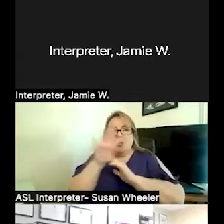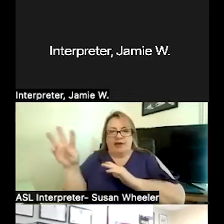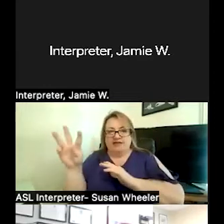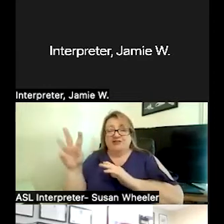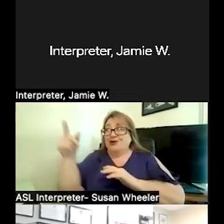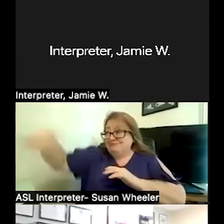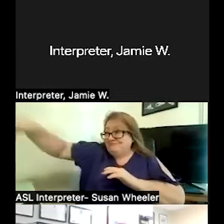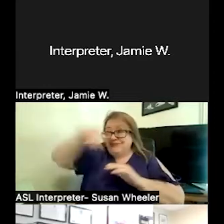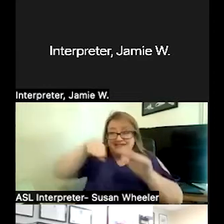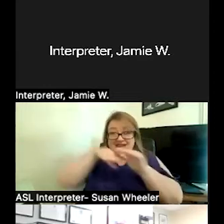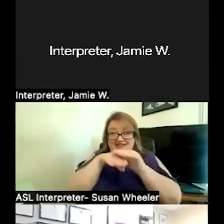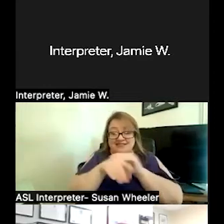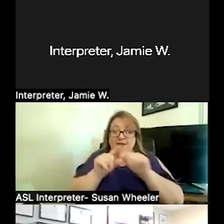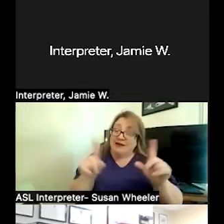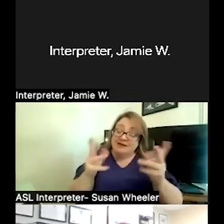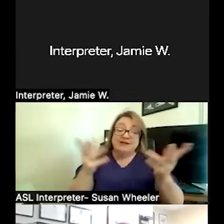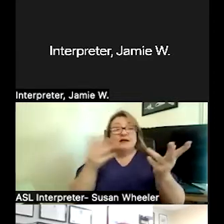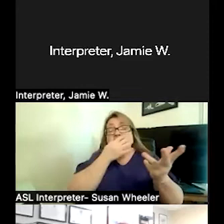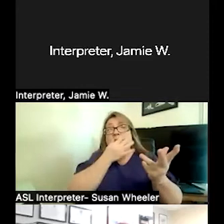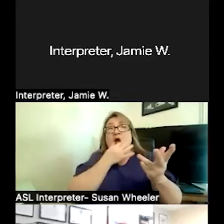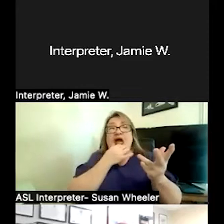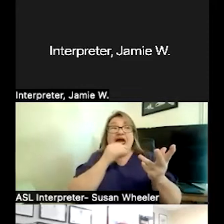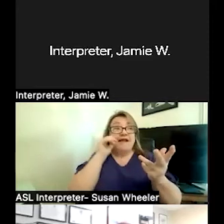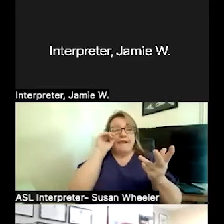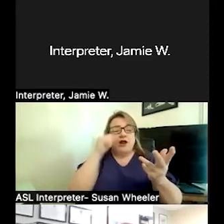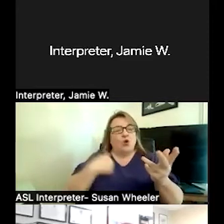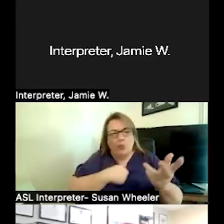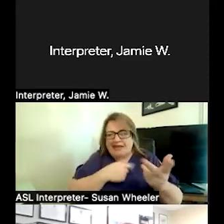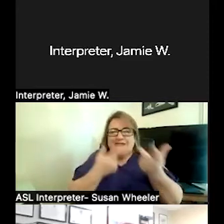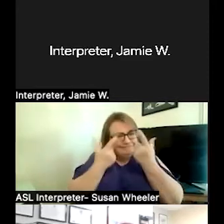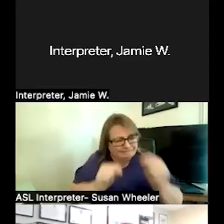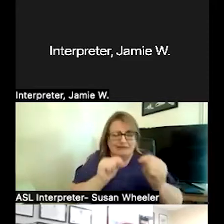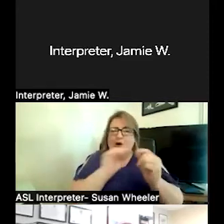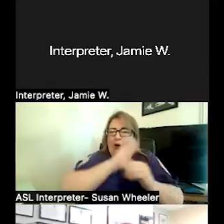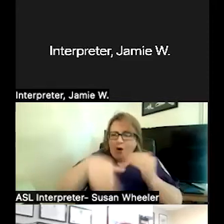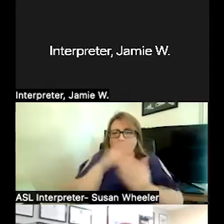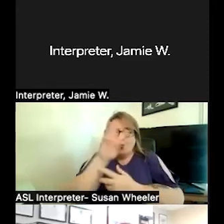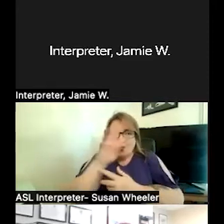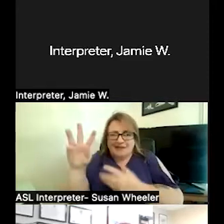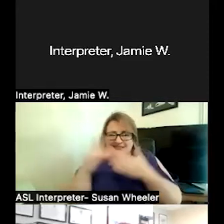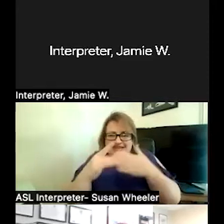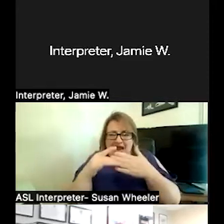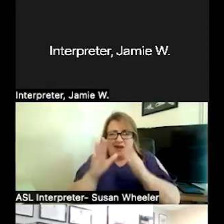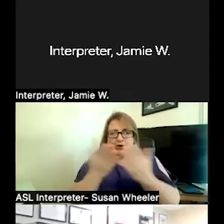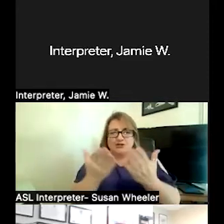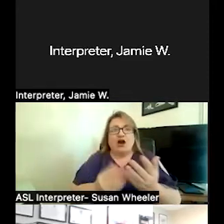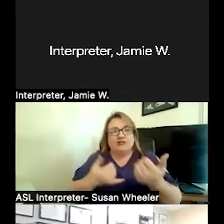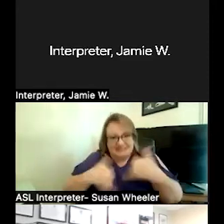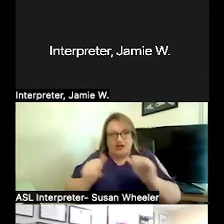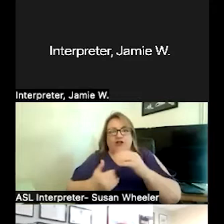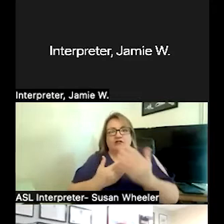this. But like I said, we made sure that all the web links in the guidebook are valid and contain